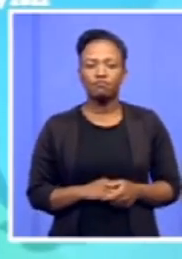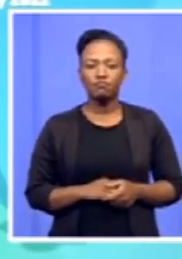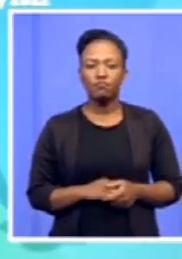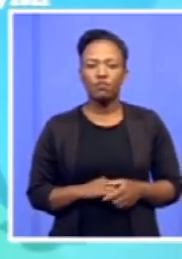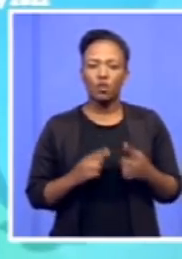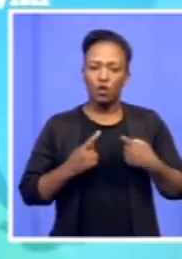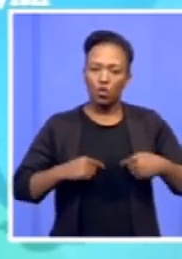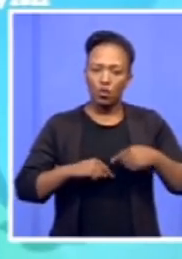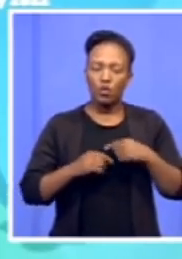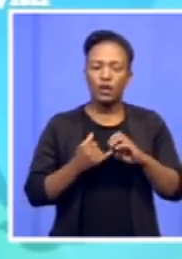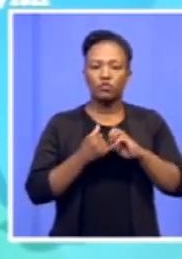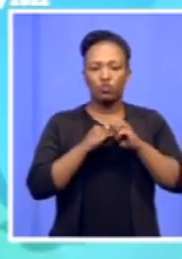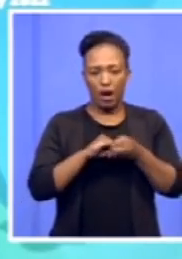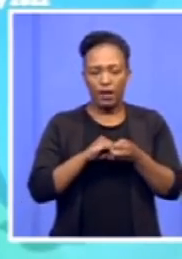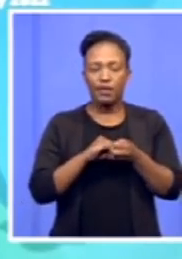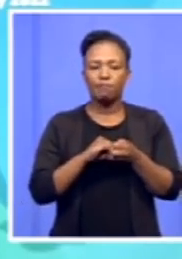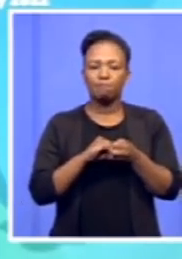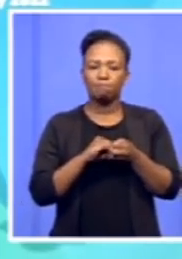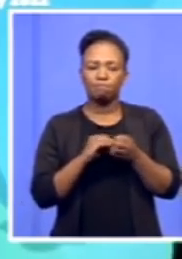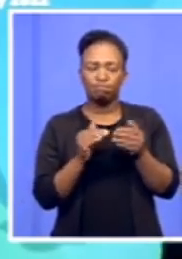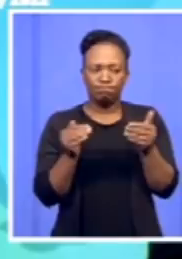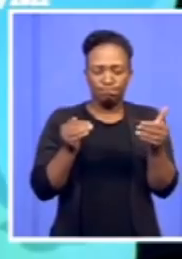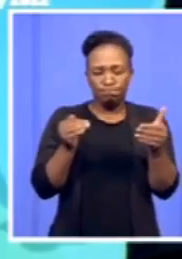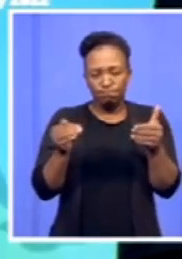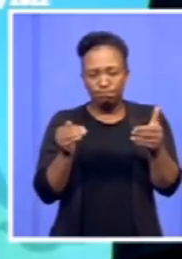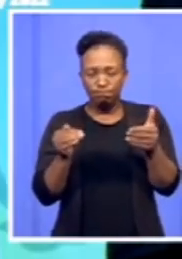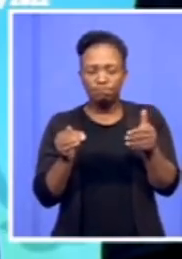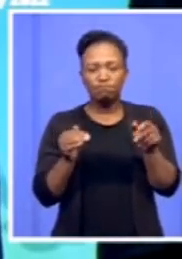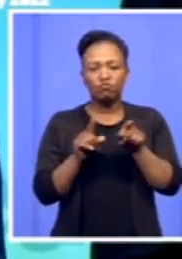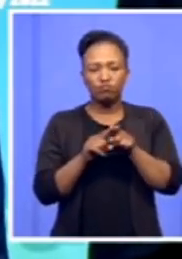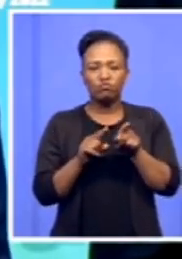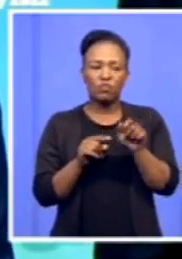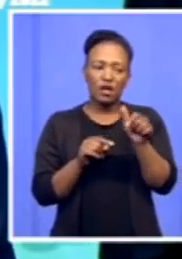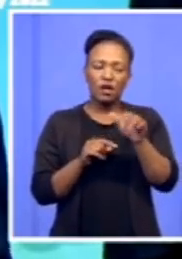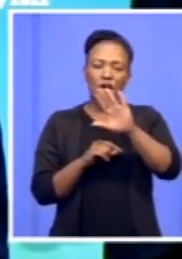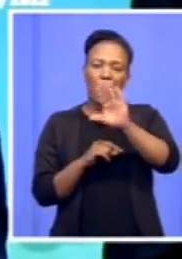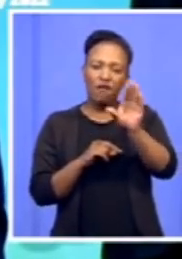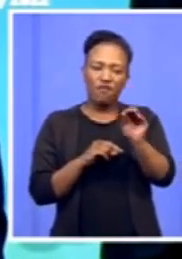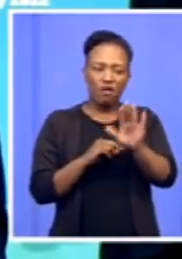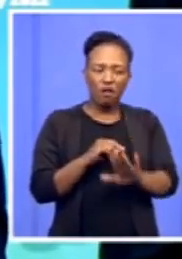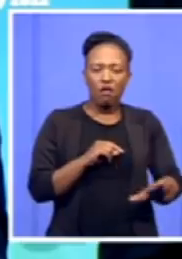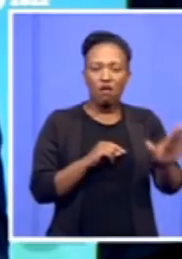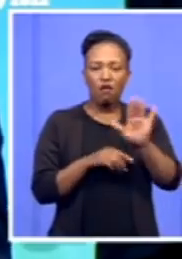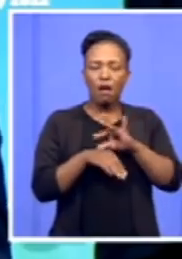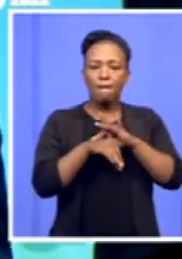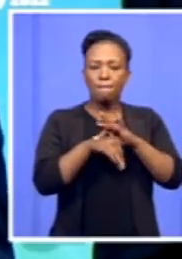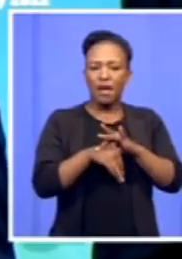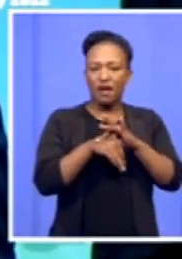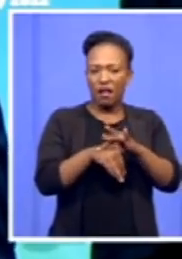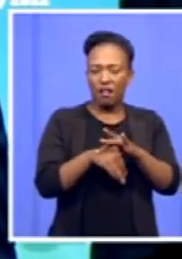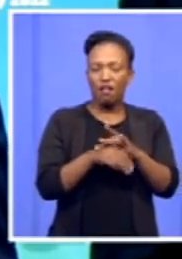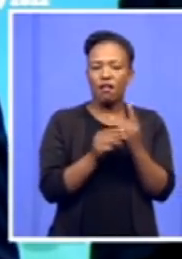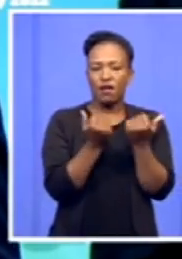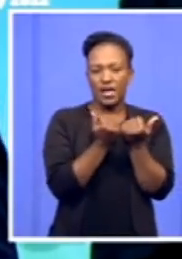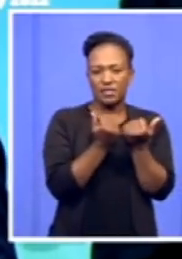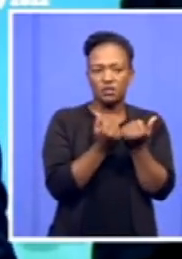and to bring on board the African Medicines Agency and get their approval. So thank you very much. I